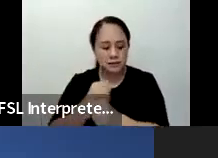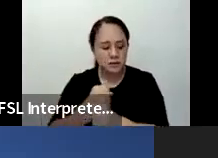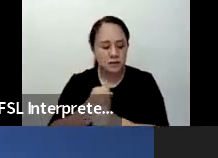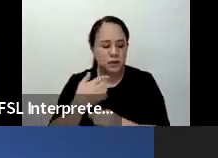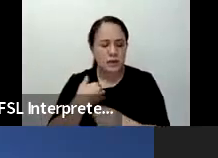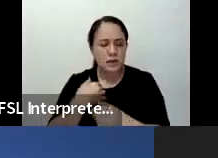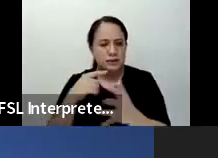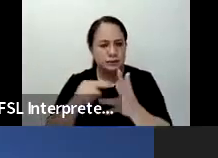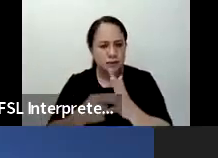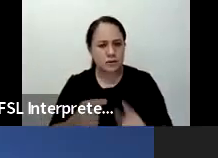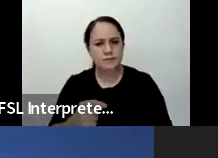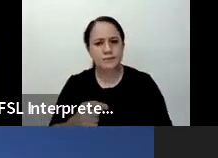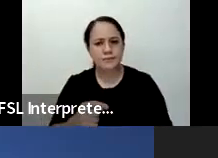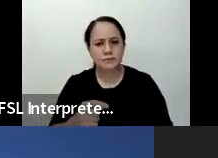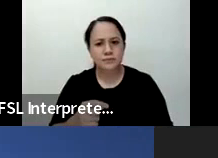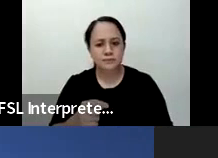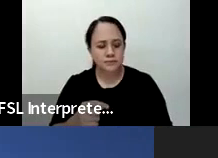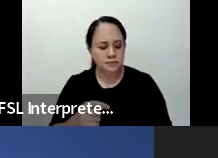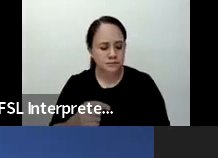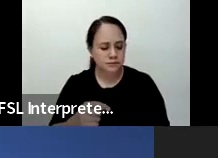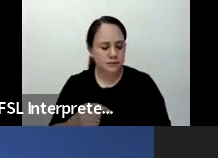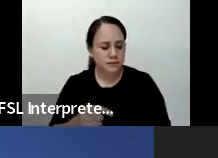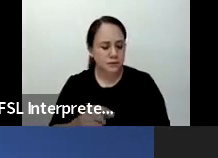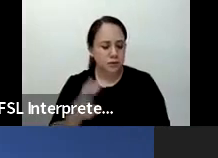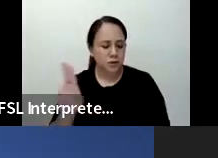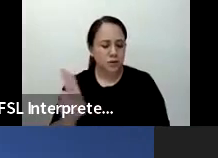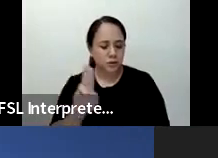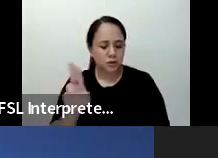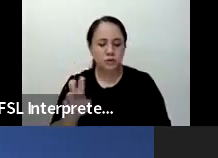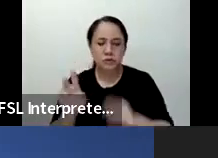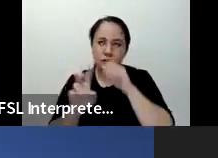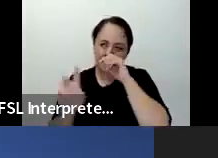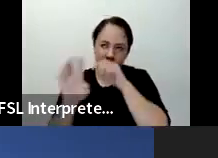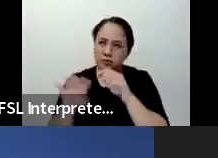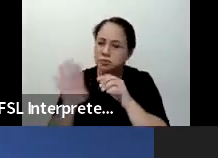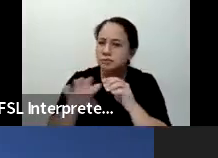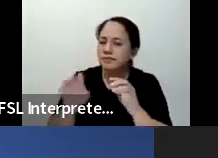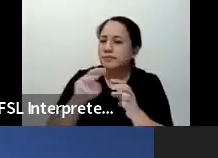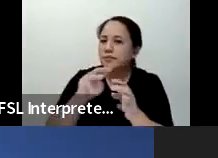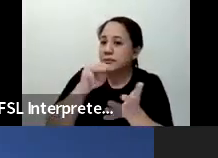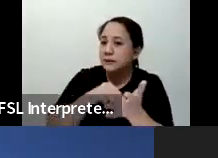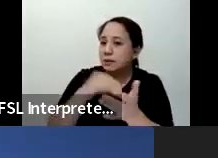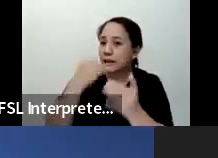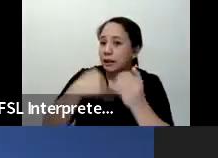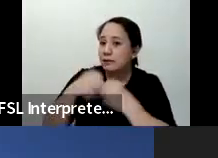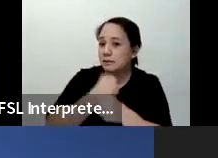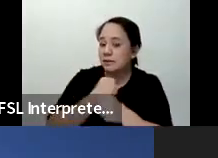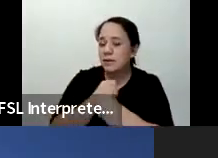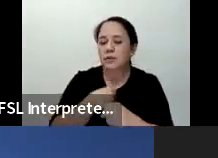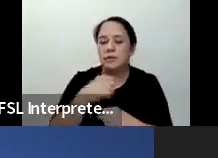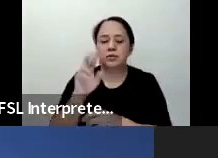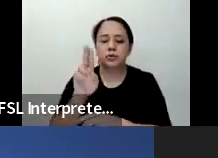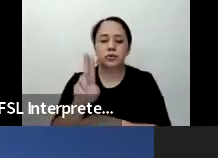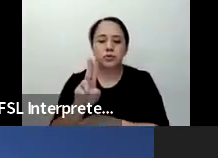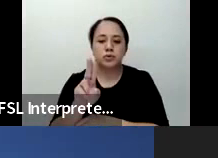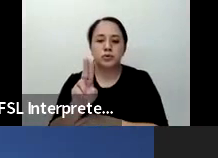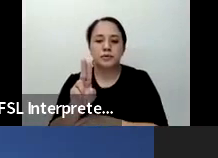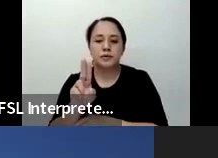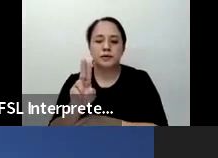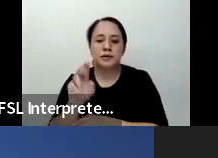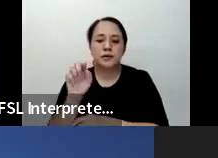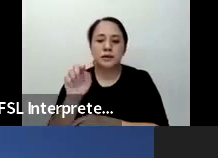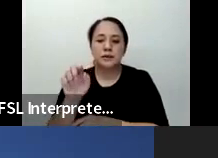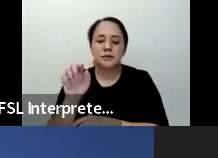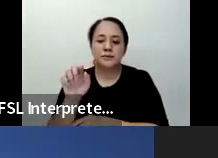started using these categories around mid last year. And as we can see here, U10.9 and U12.9,